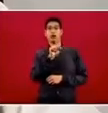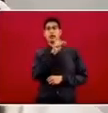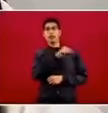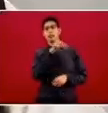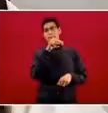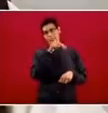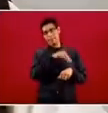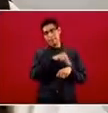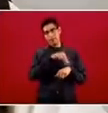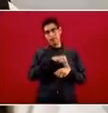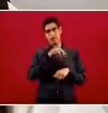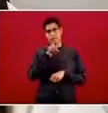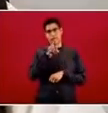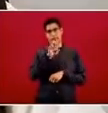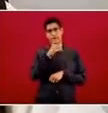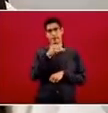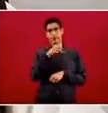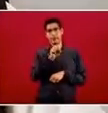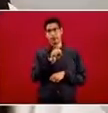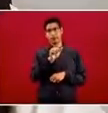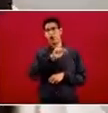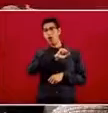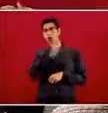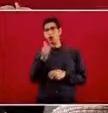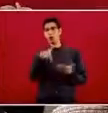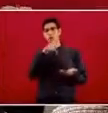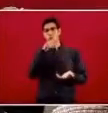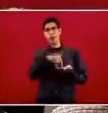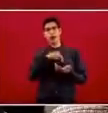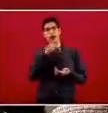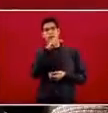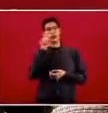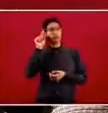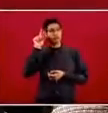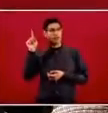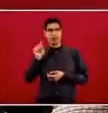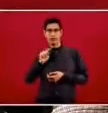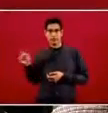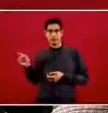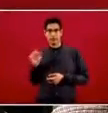Dr. Reyes. And the other one was in Zacatecas.